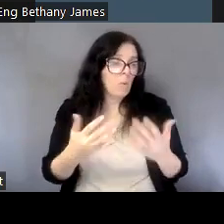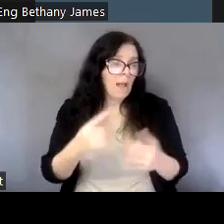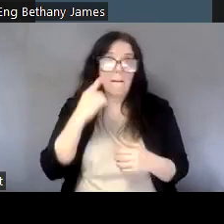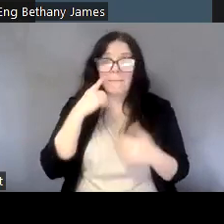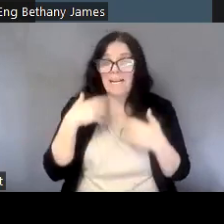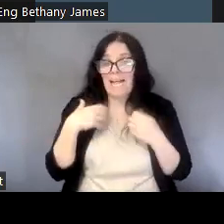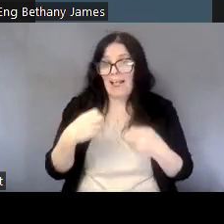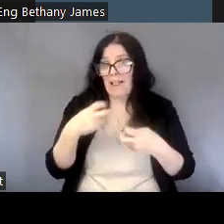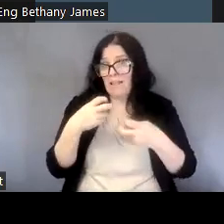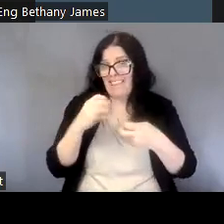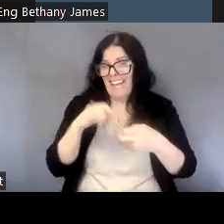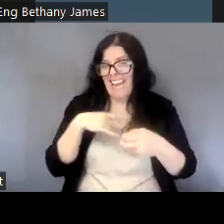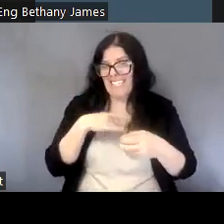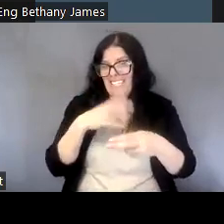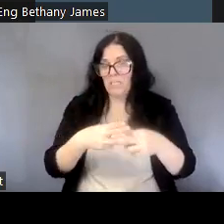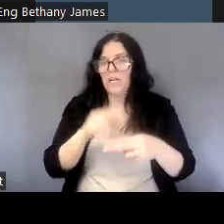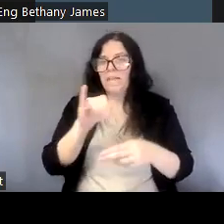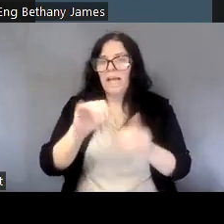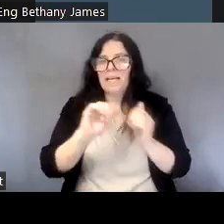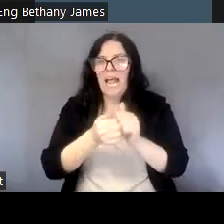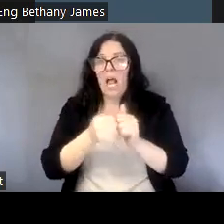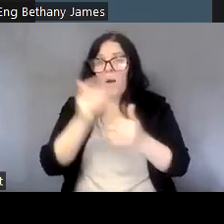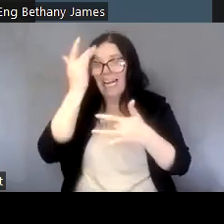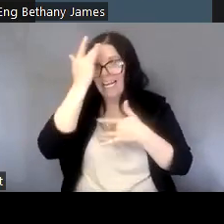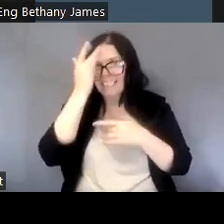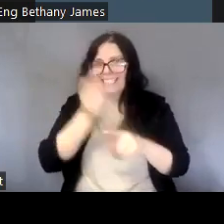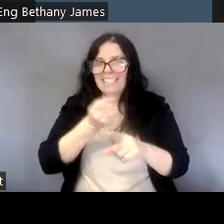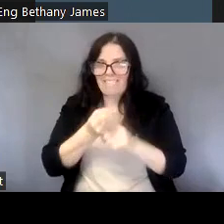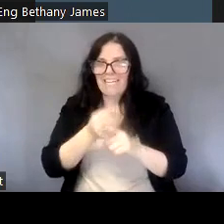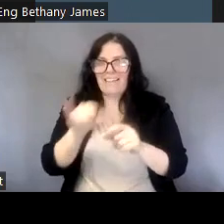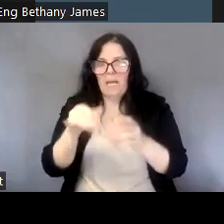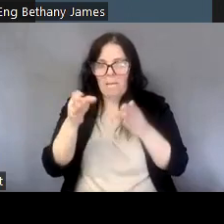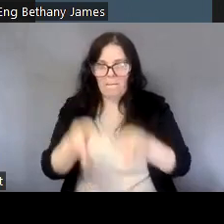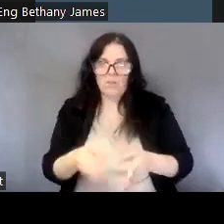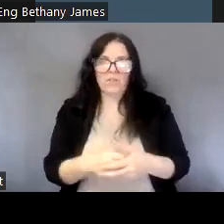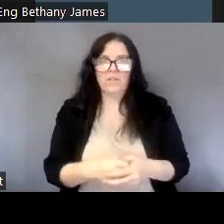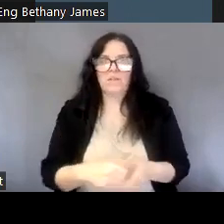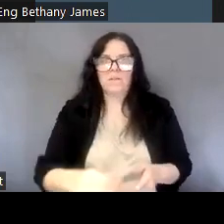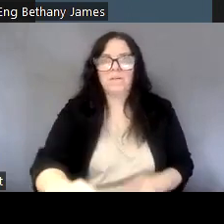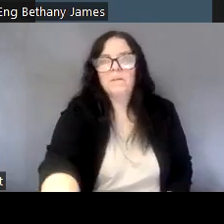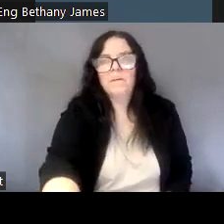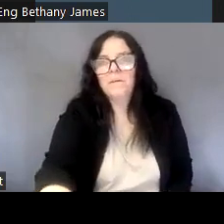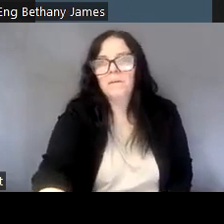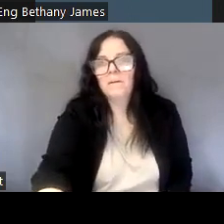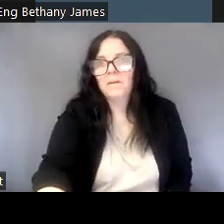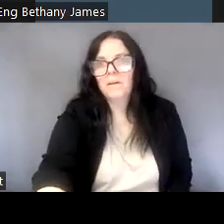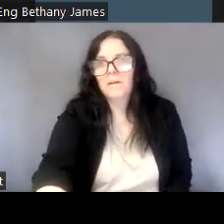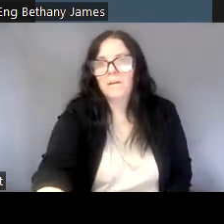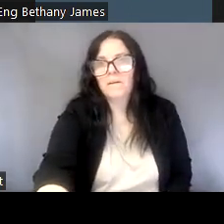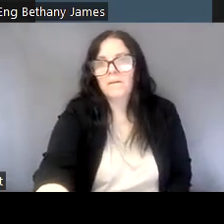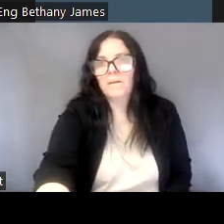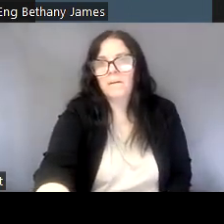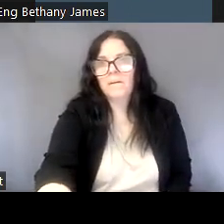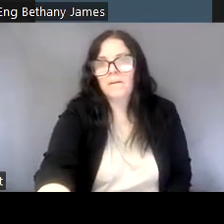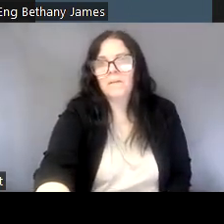that illness affects the individual, how it affects that individual's ability to think properly,